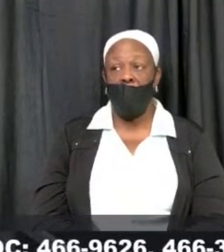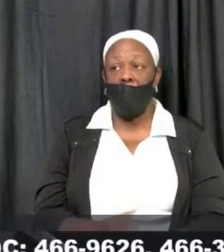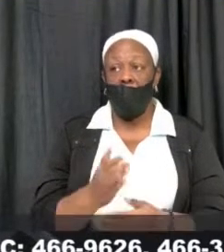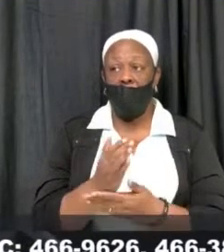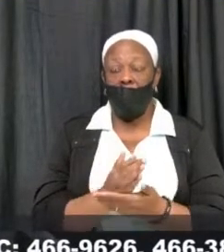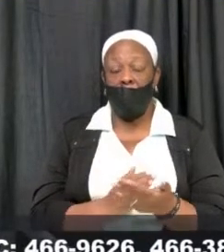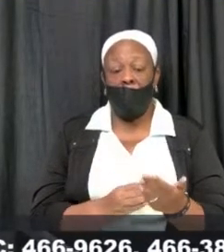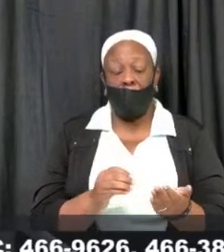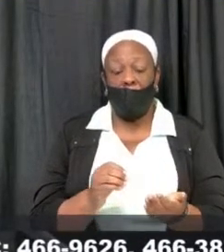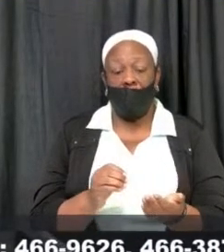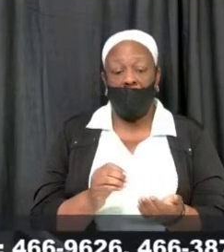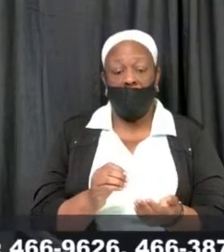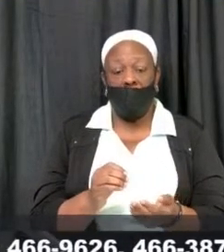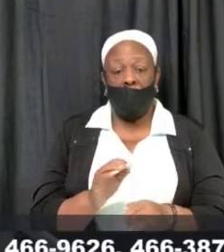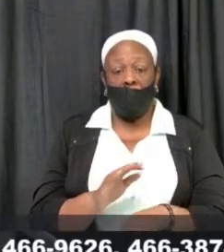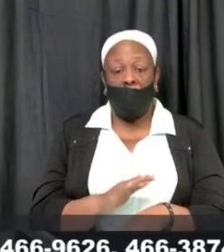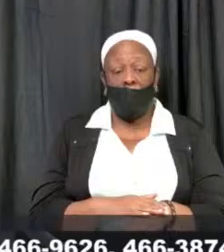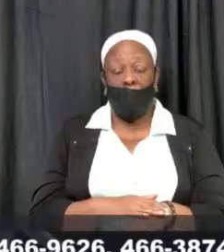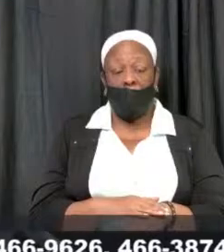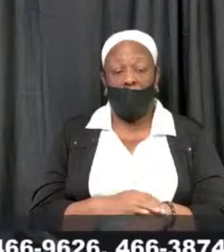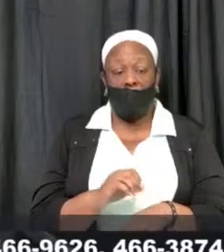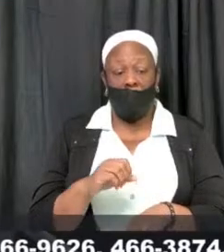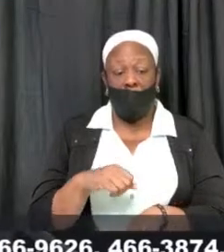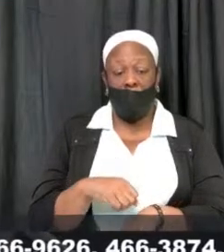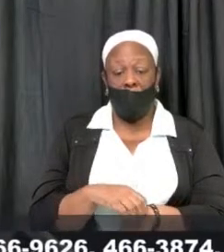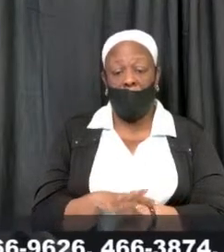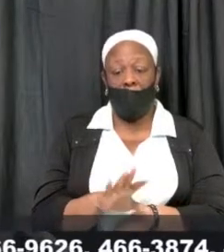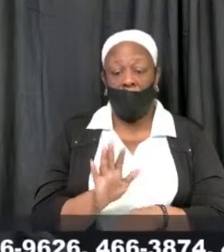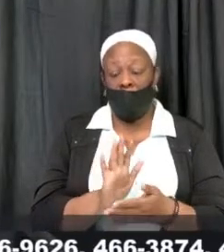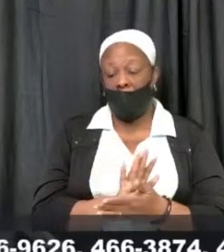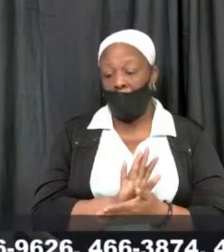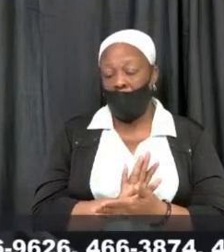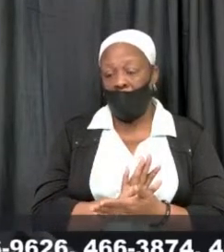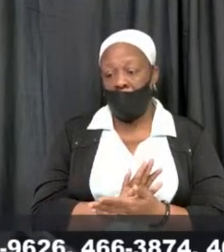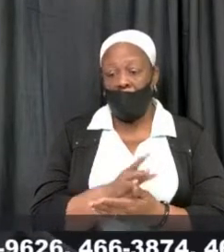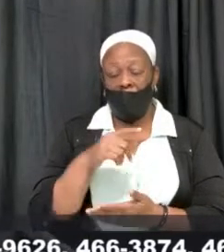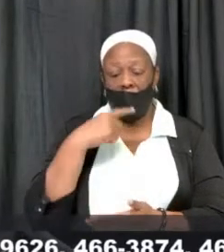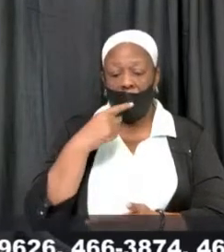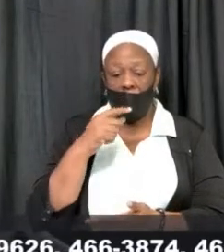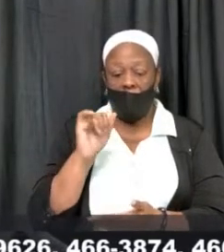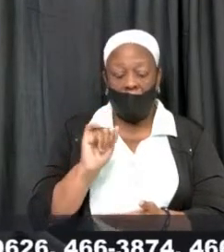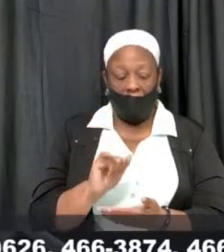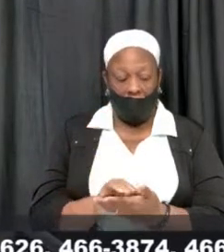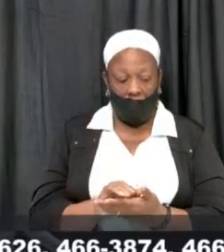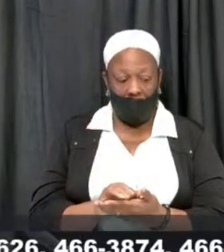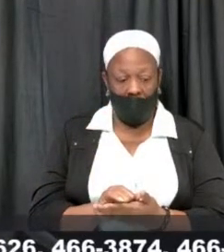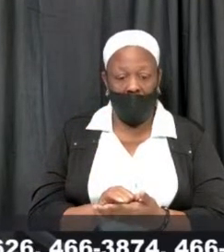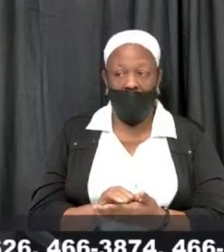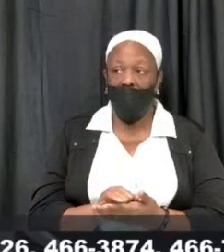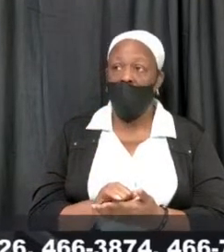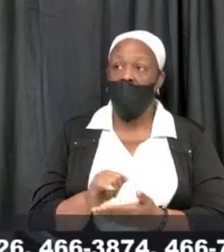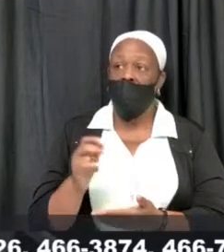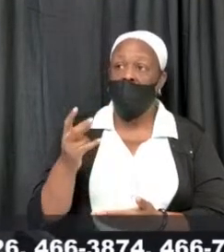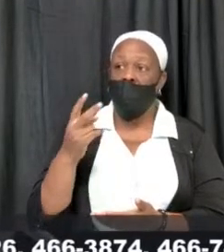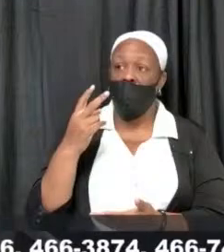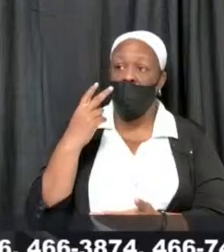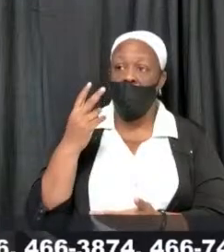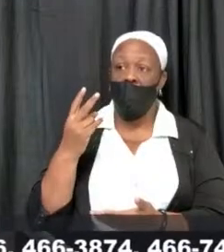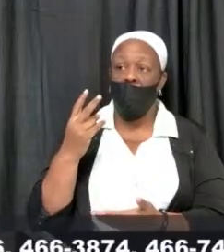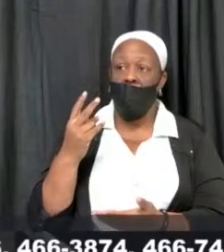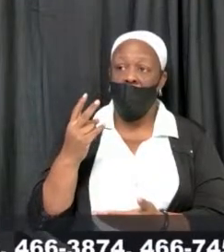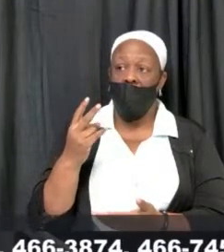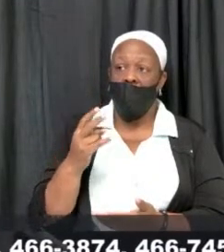Biomedical Research Foundation stated that they conducted research on Canadian